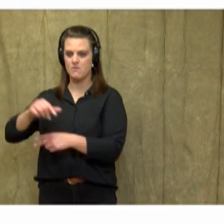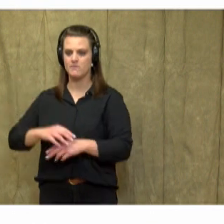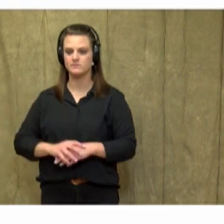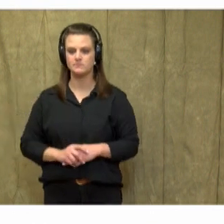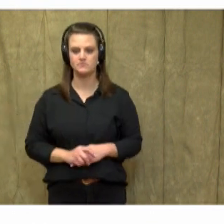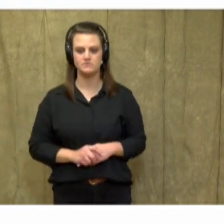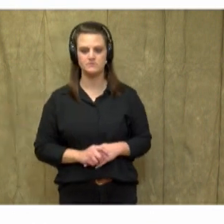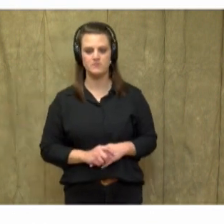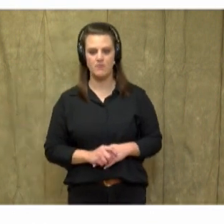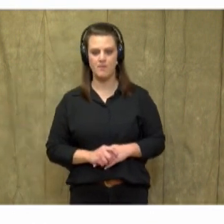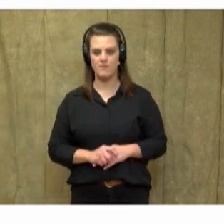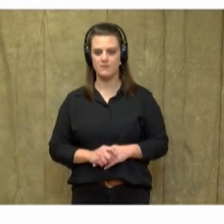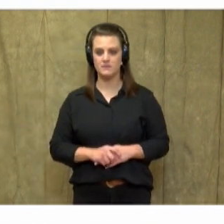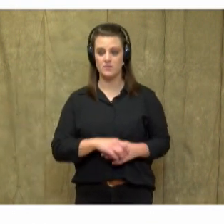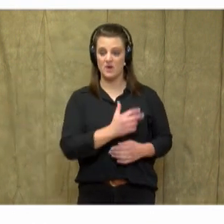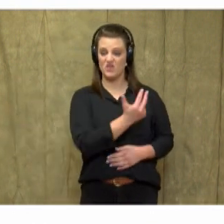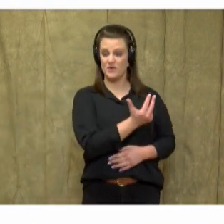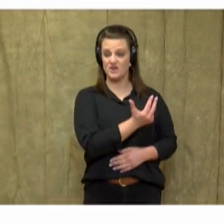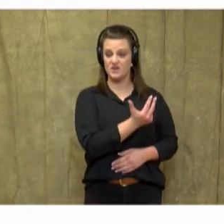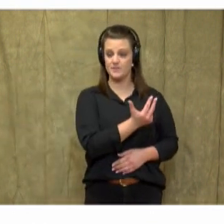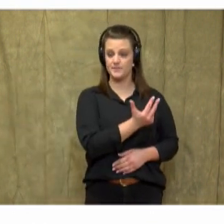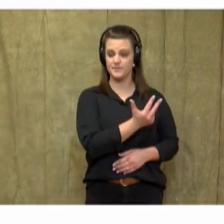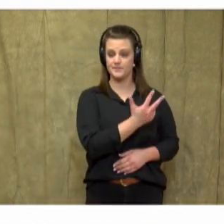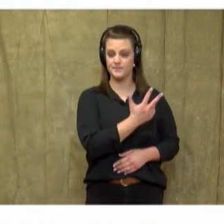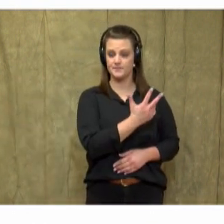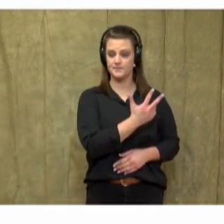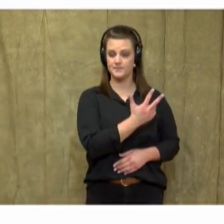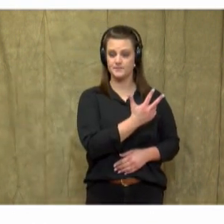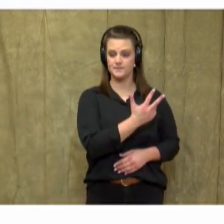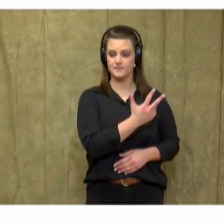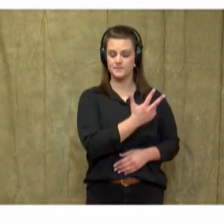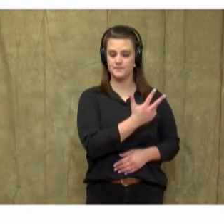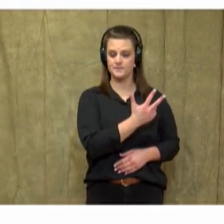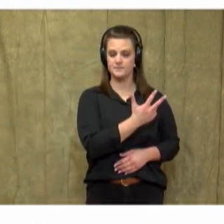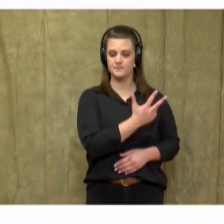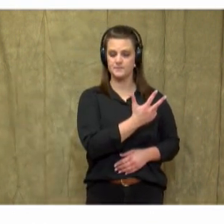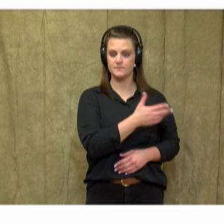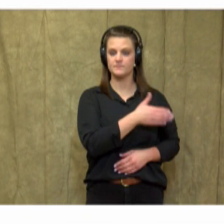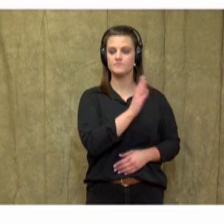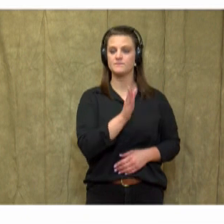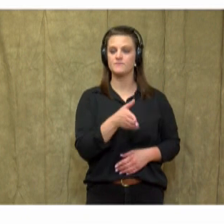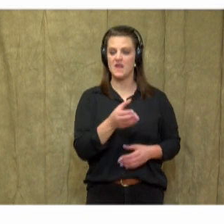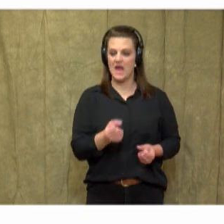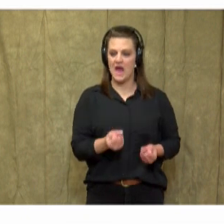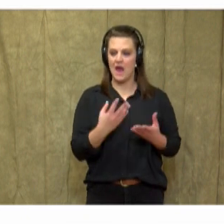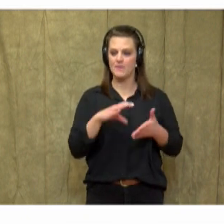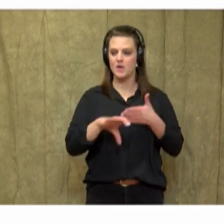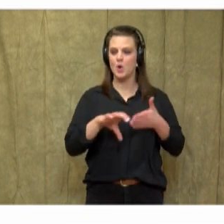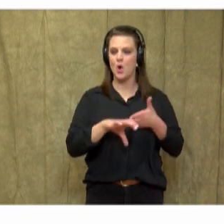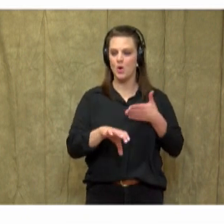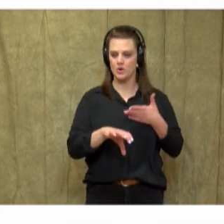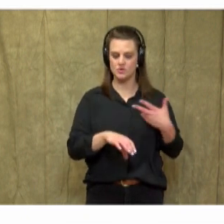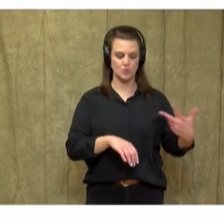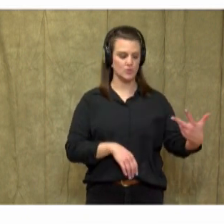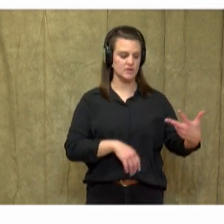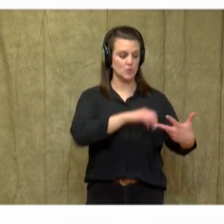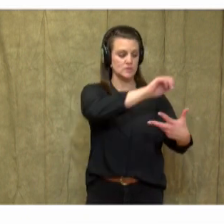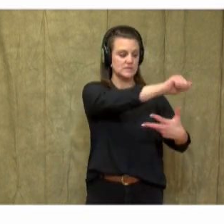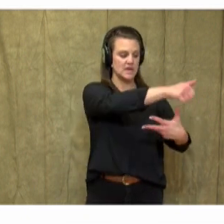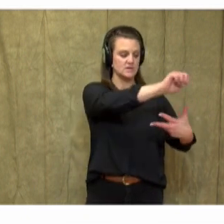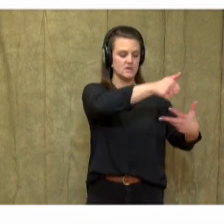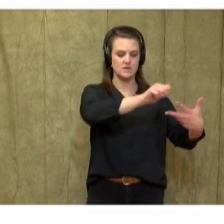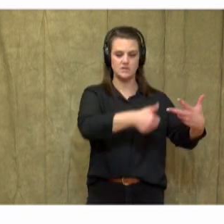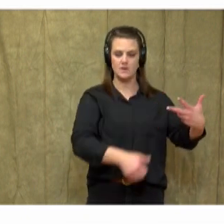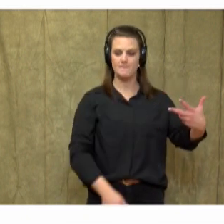All right, what about 3 packages? Again, there's 10 cards in each package, so yes, it